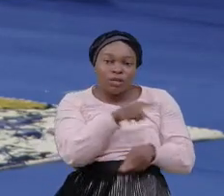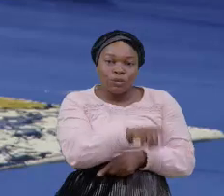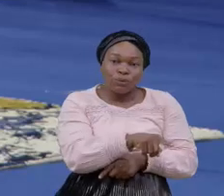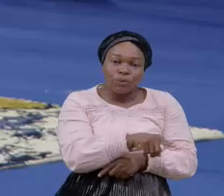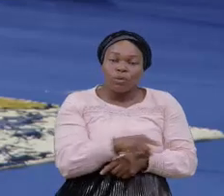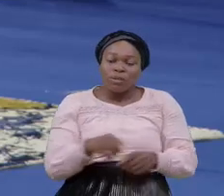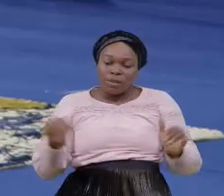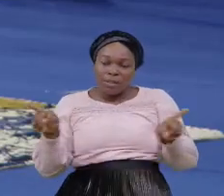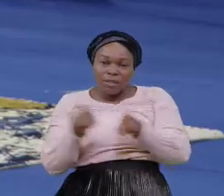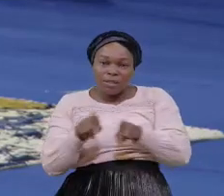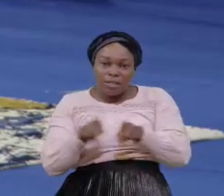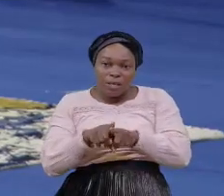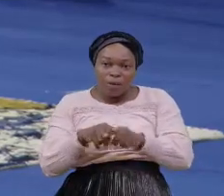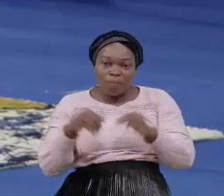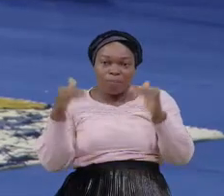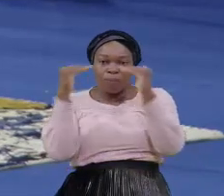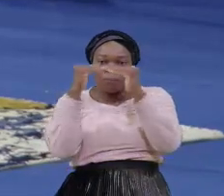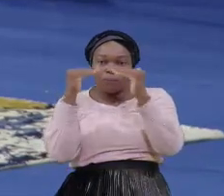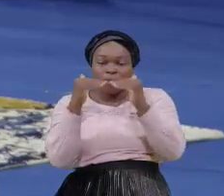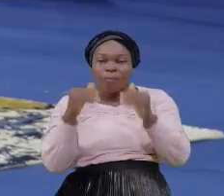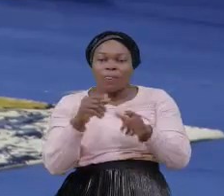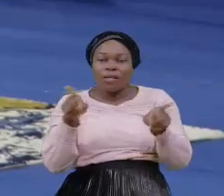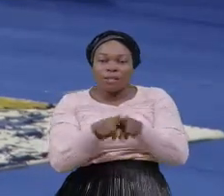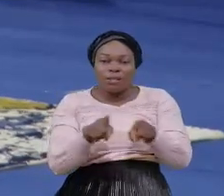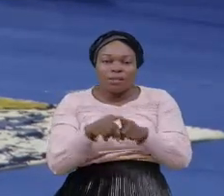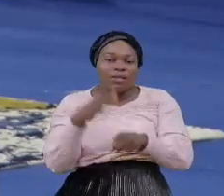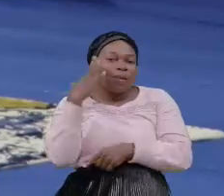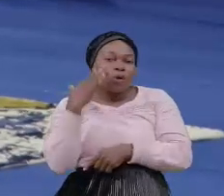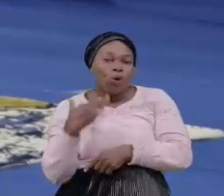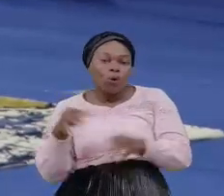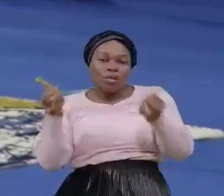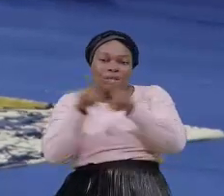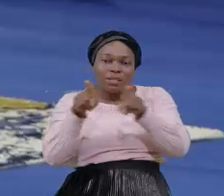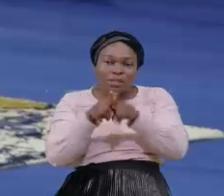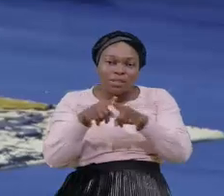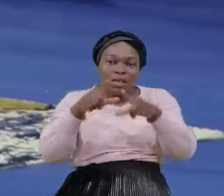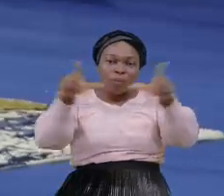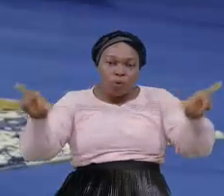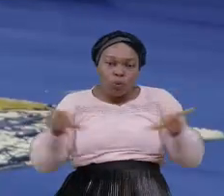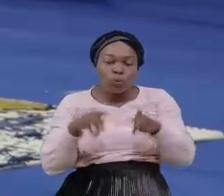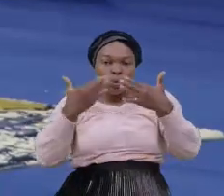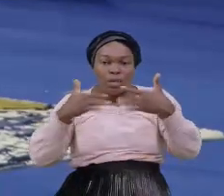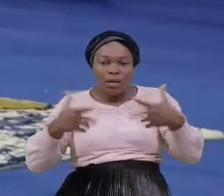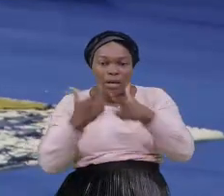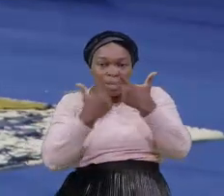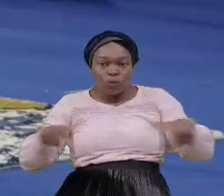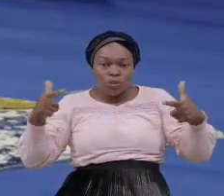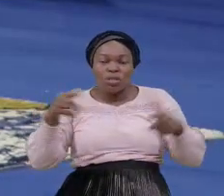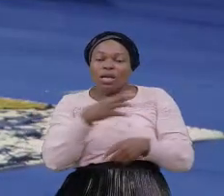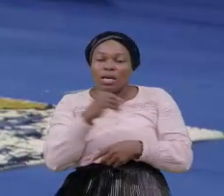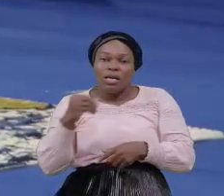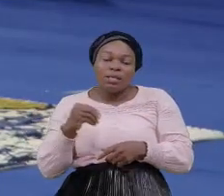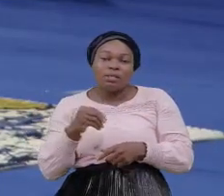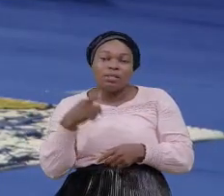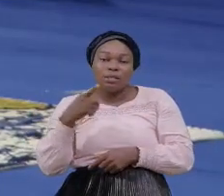same color, the same local language, and they do all that they can do, and the goat cannot set the